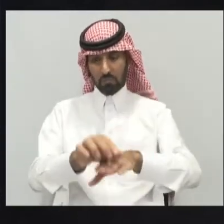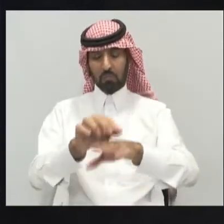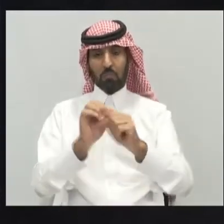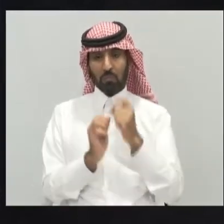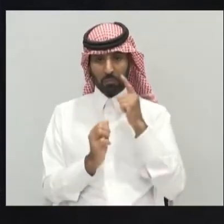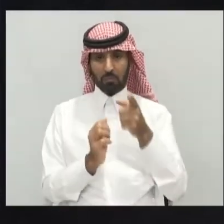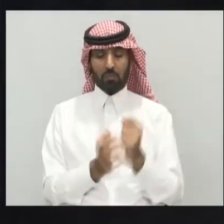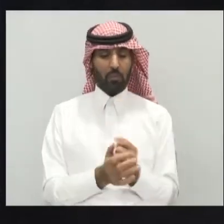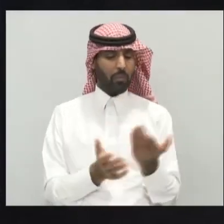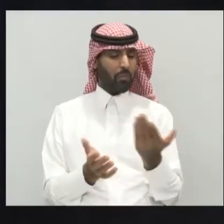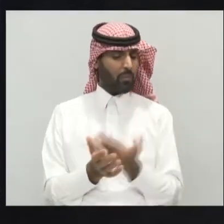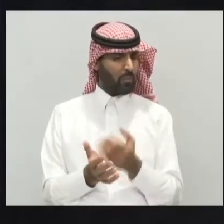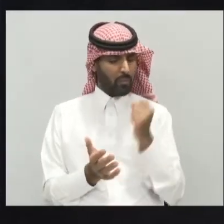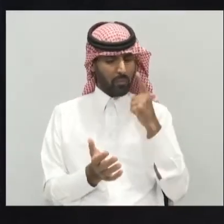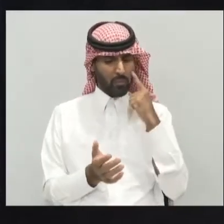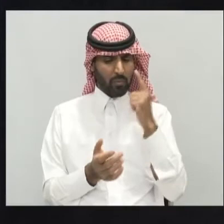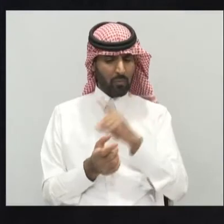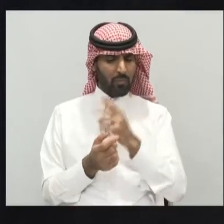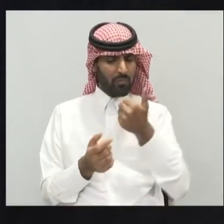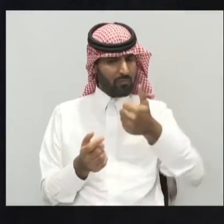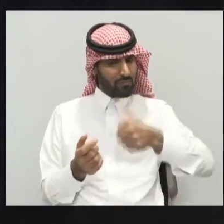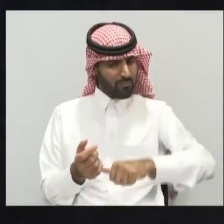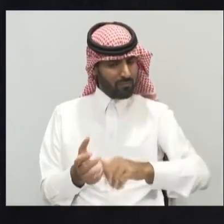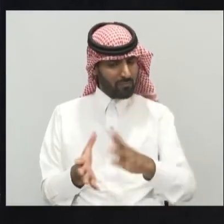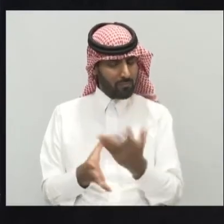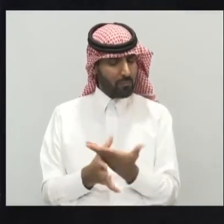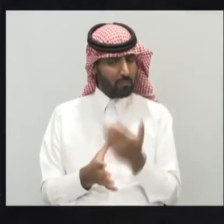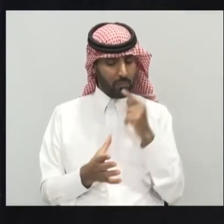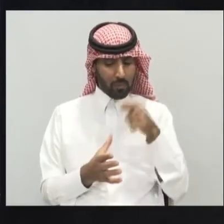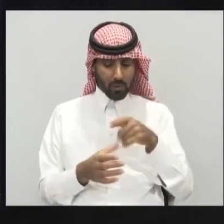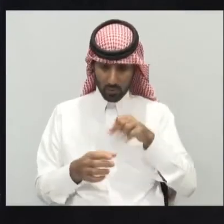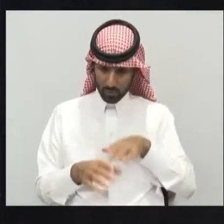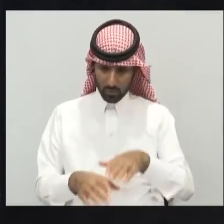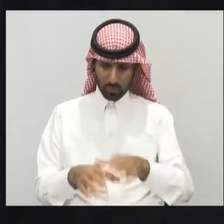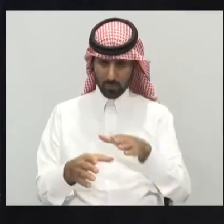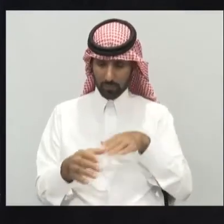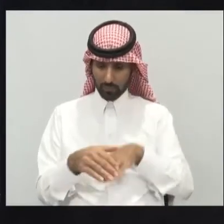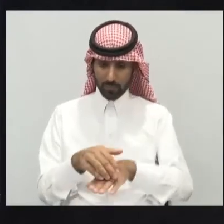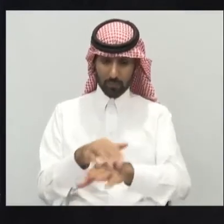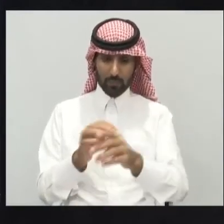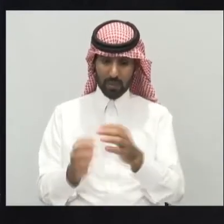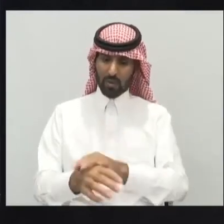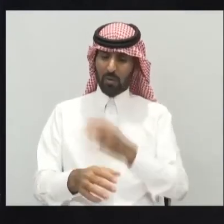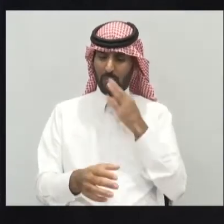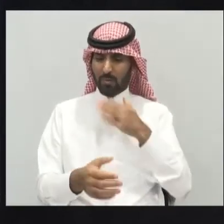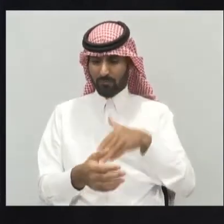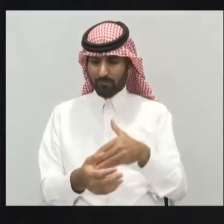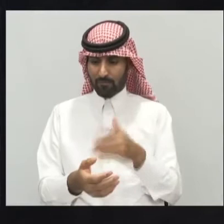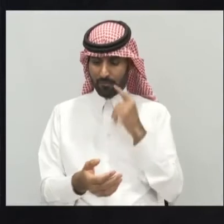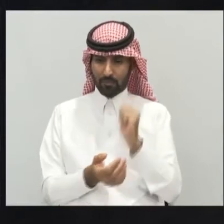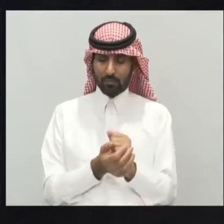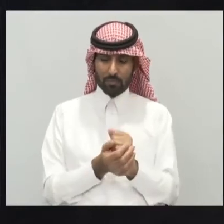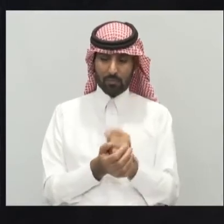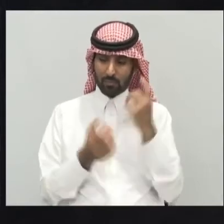reason. What do you think the downsides, the negative side? Maybe people get scared. Maybe